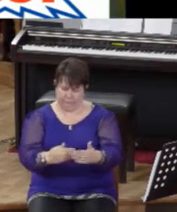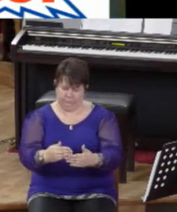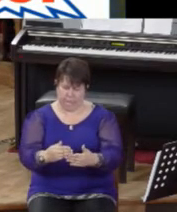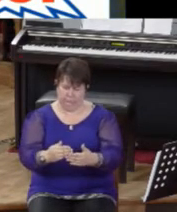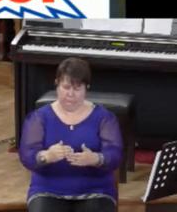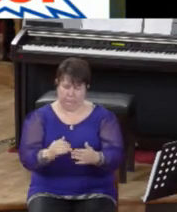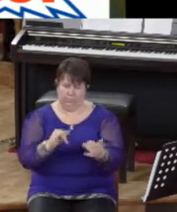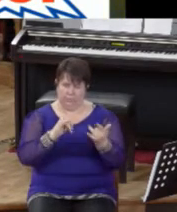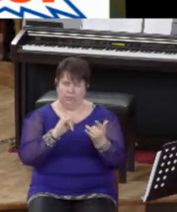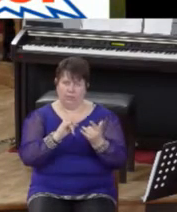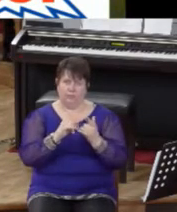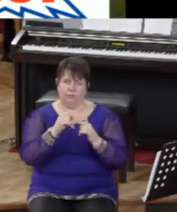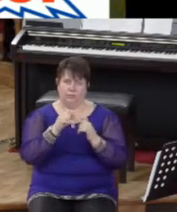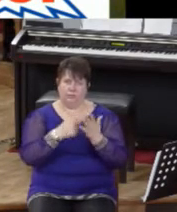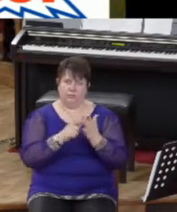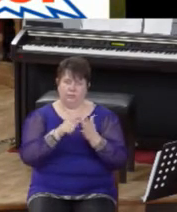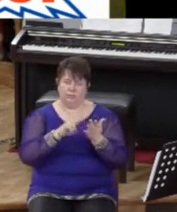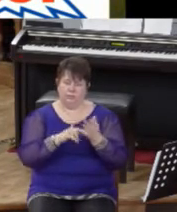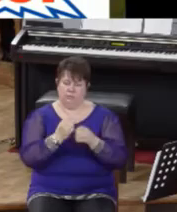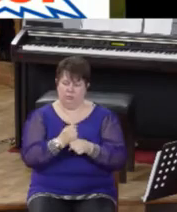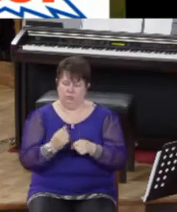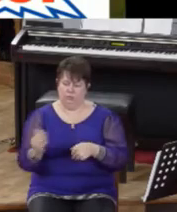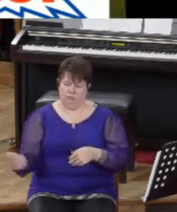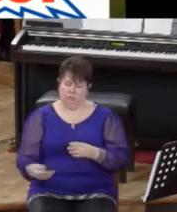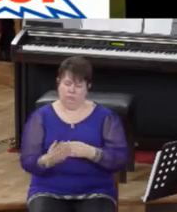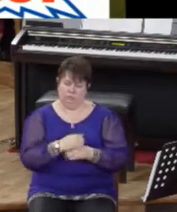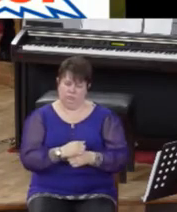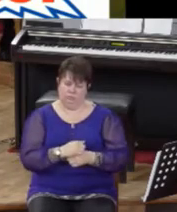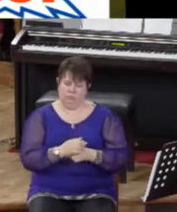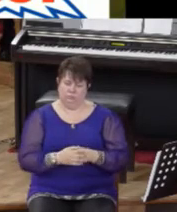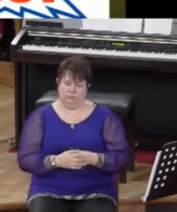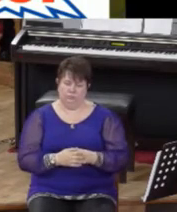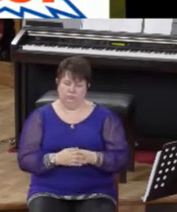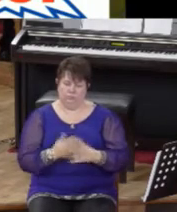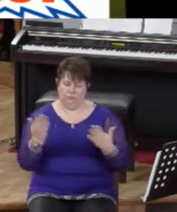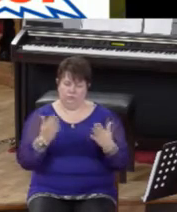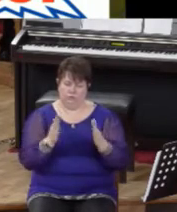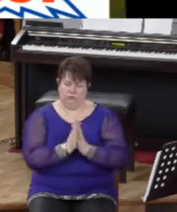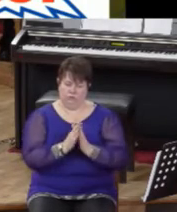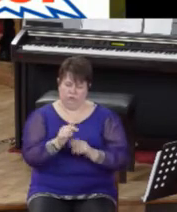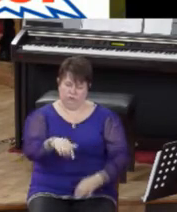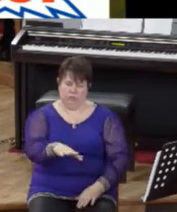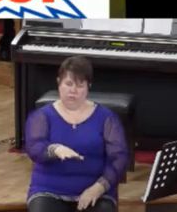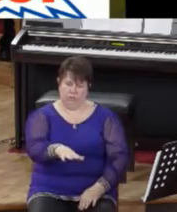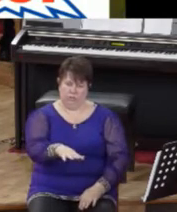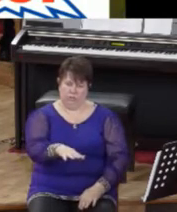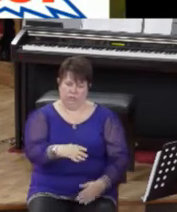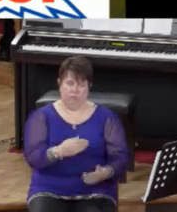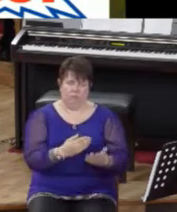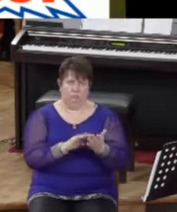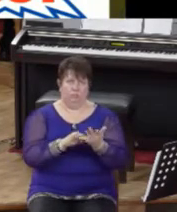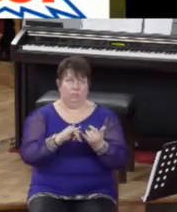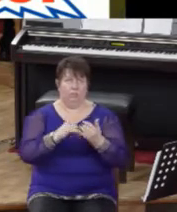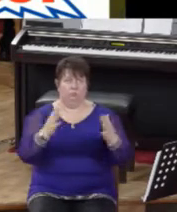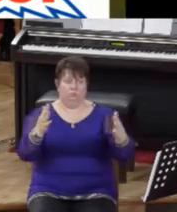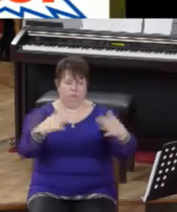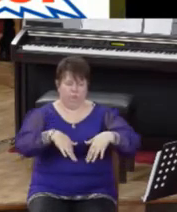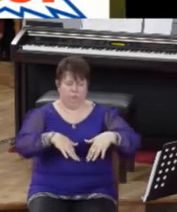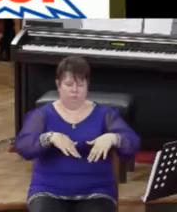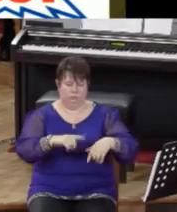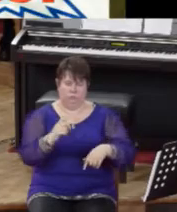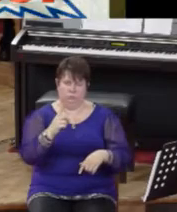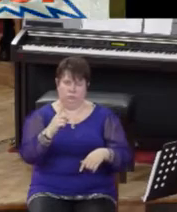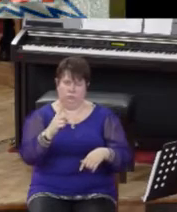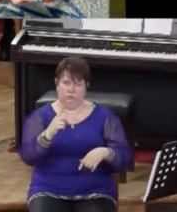The spring arrived. And on the site where the church had previously stood rather proudly, green